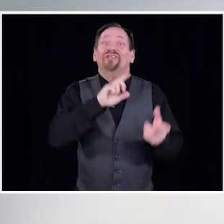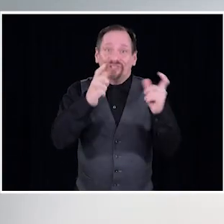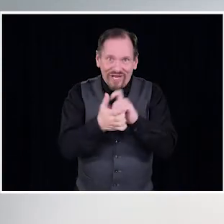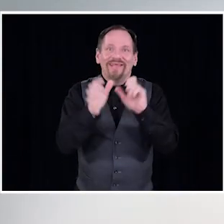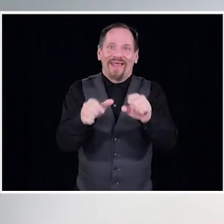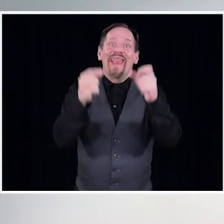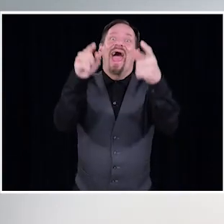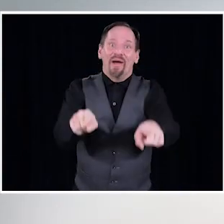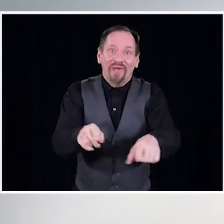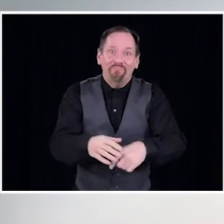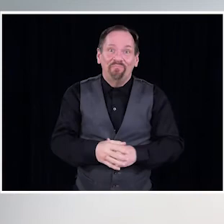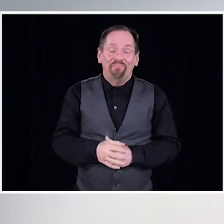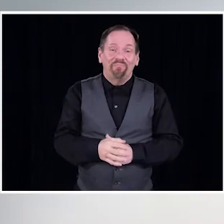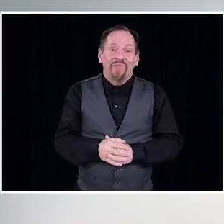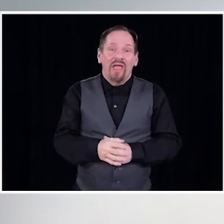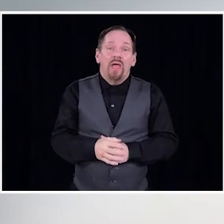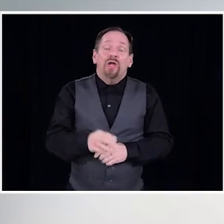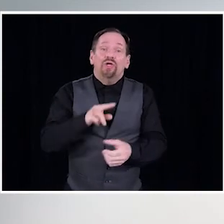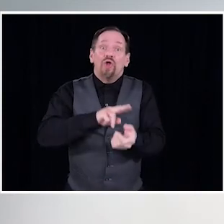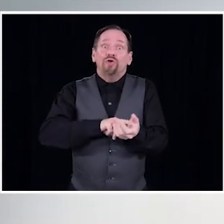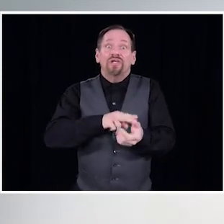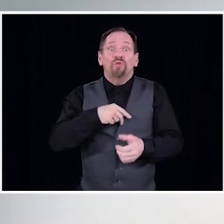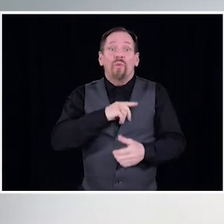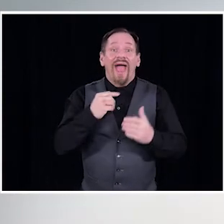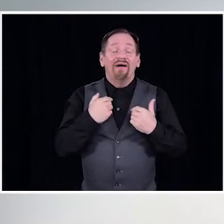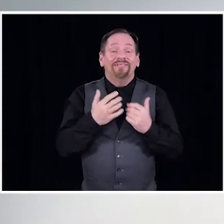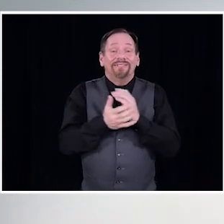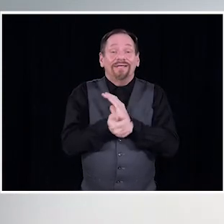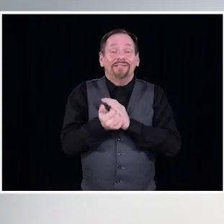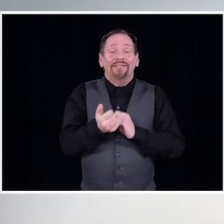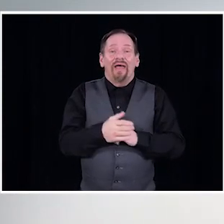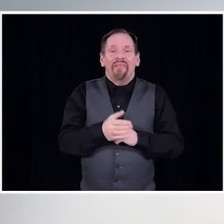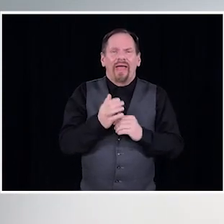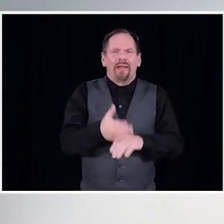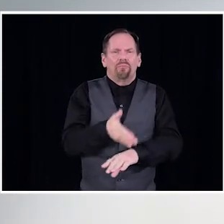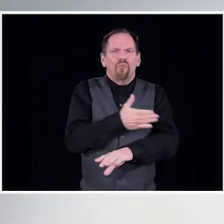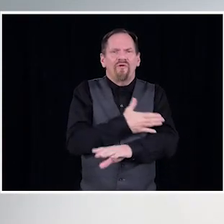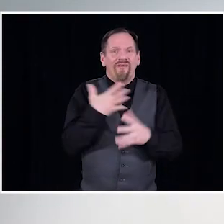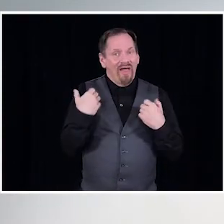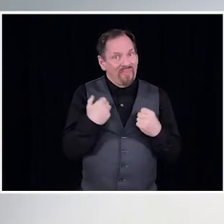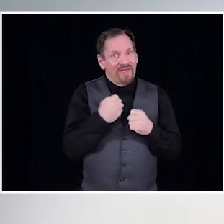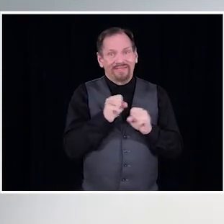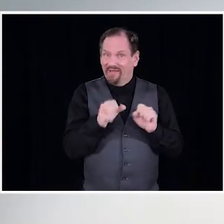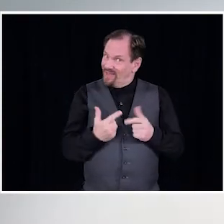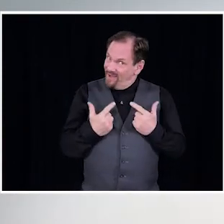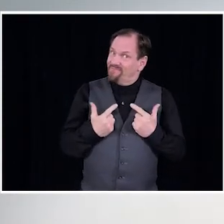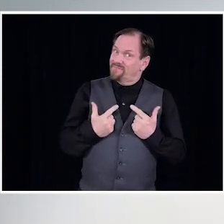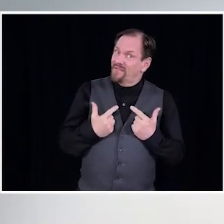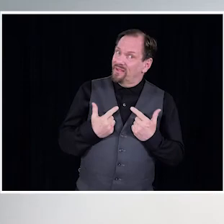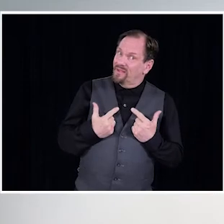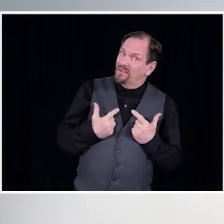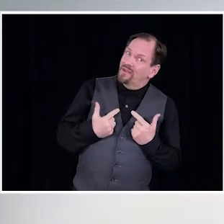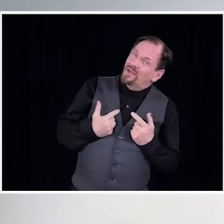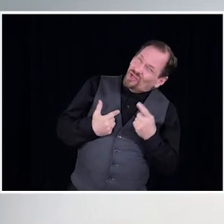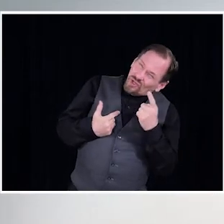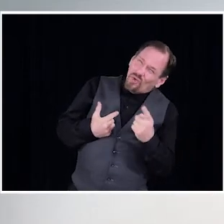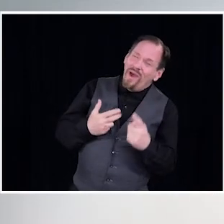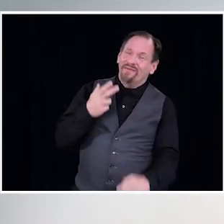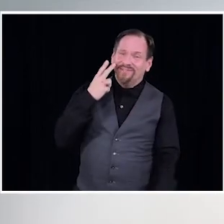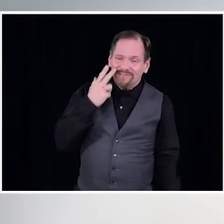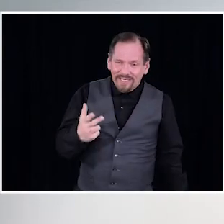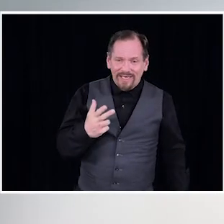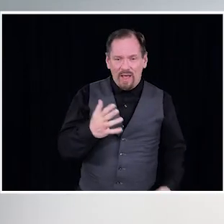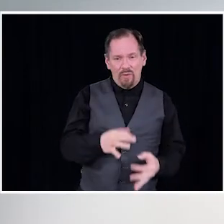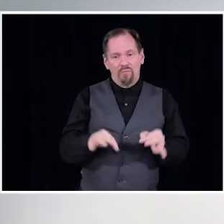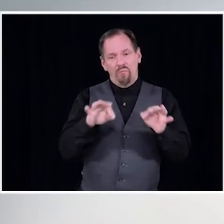possible. As nurses, we have a skill set that can improve health and save lives. Undoubtedly, you've seen how